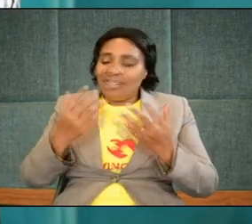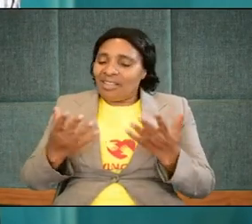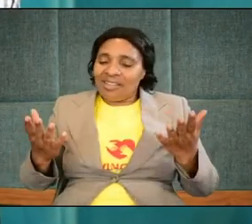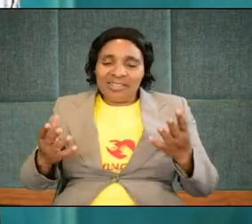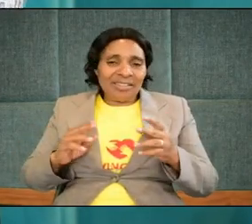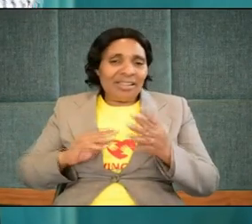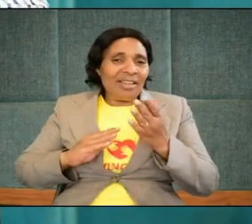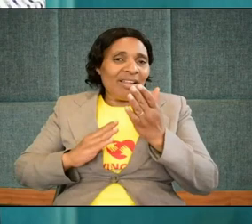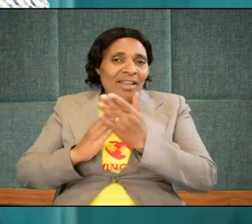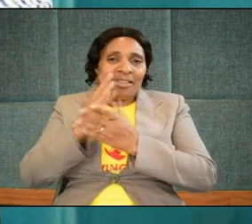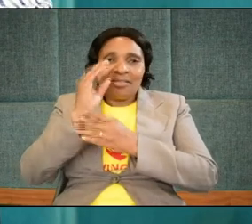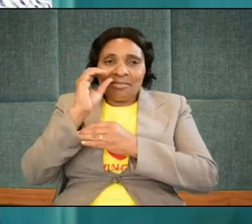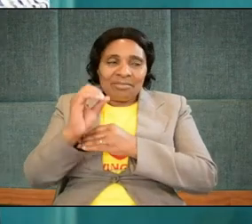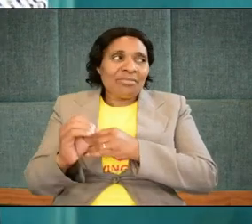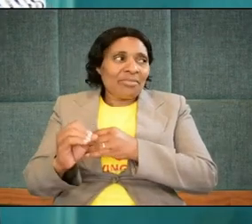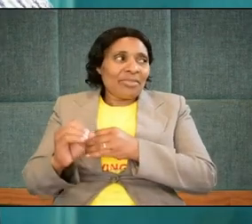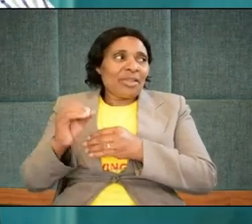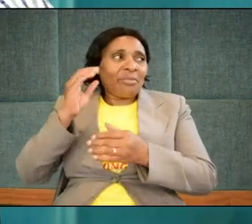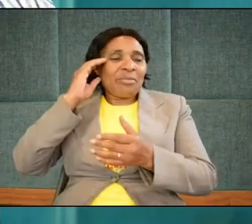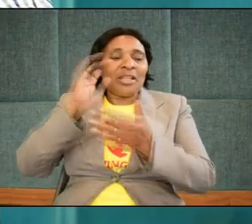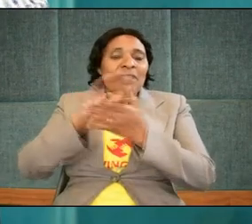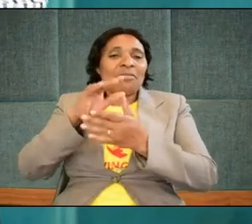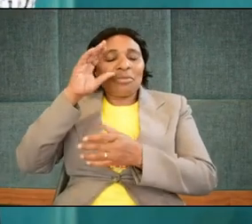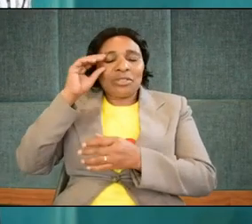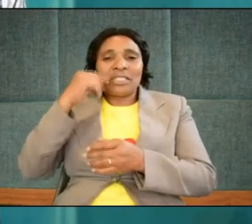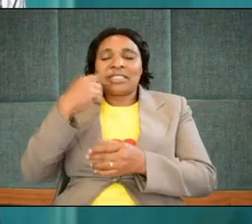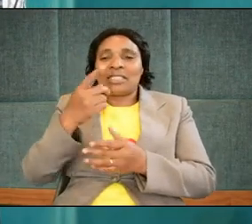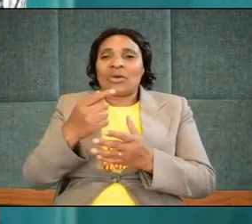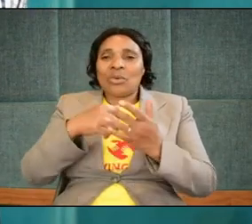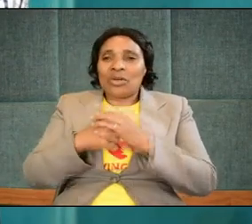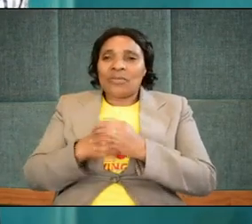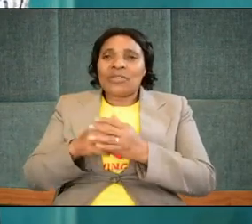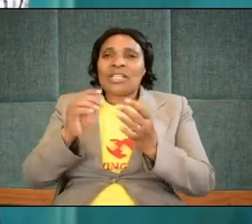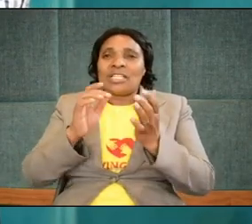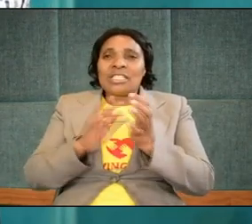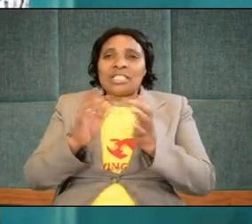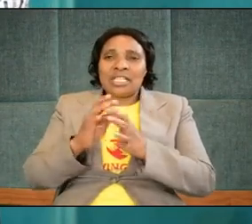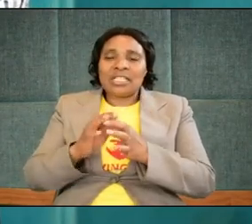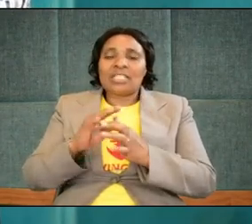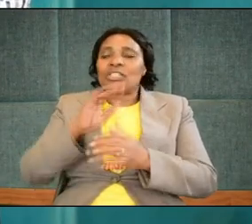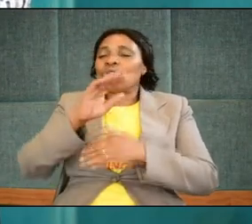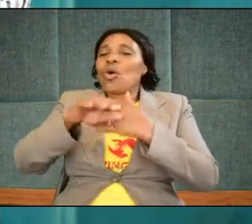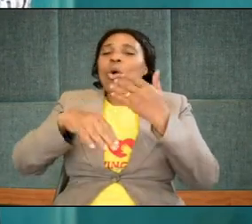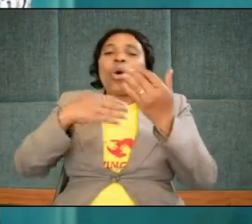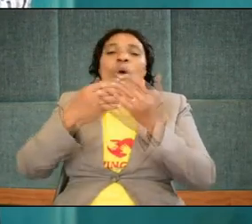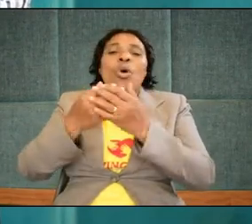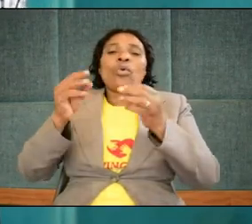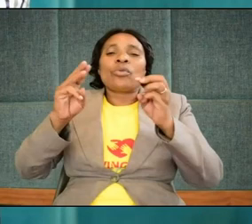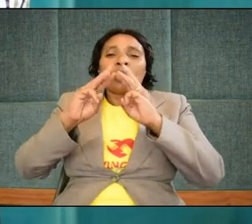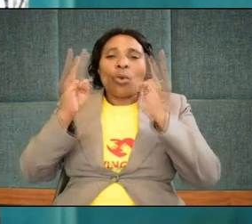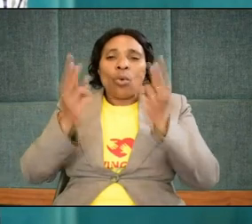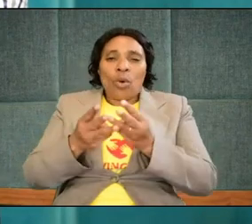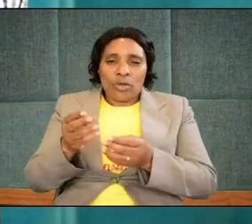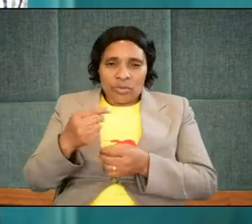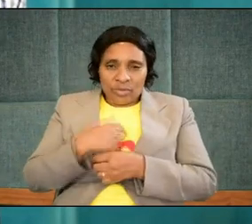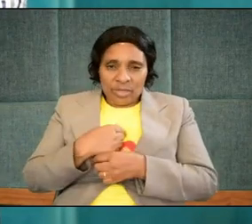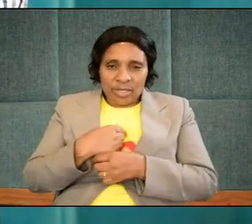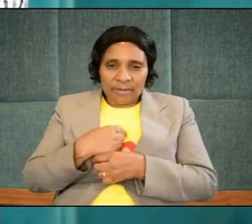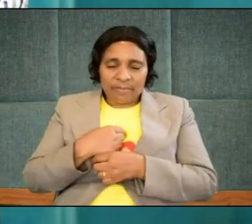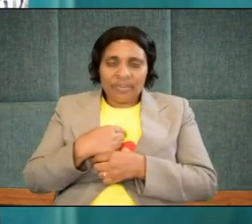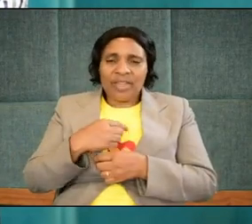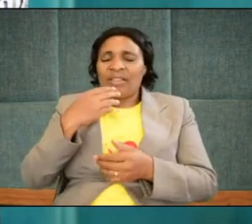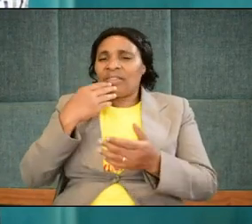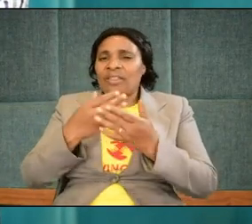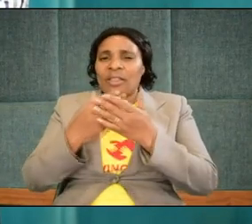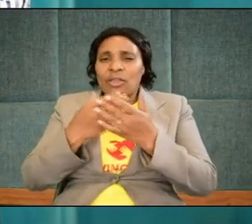right. I believe Moses could only say, Jesus is all the world to me. Thank you, orchestra, for the